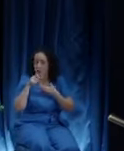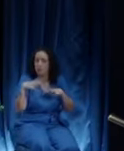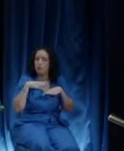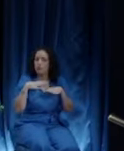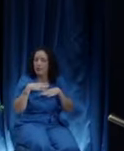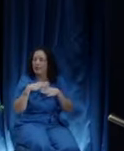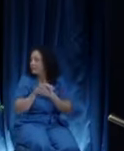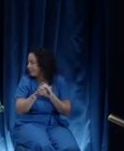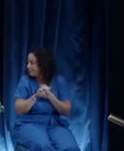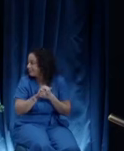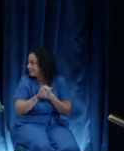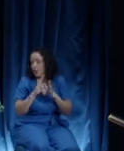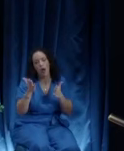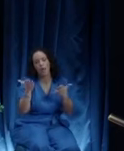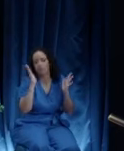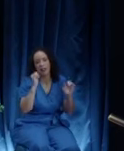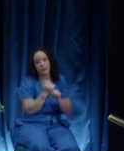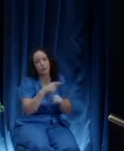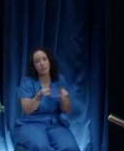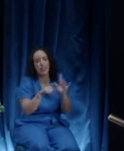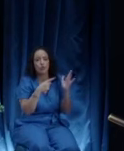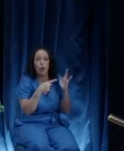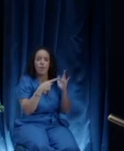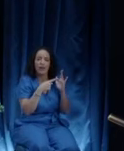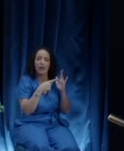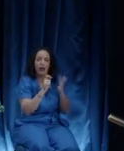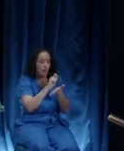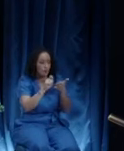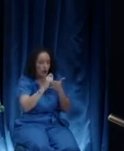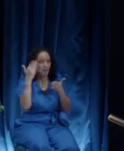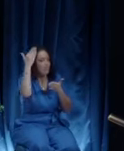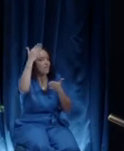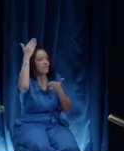I would love to, but... Have to do what Ophelia does and write fiction. Yeah, make it all right. You never know. Trying to at the moment.